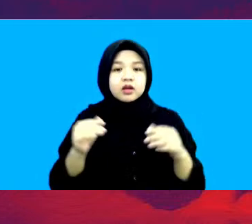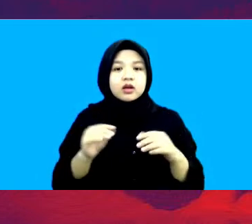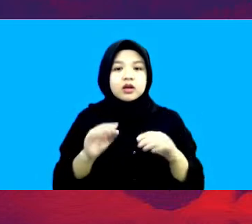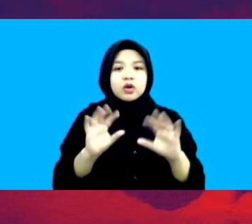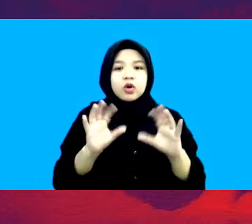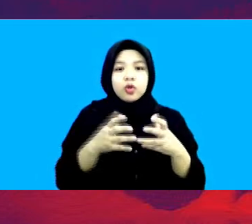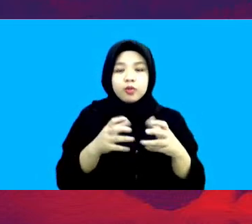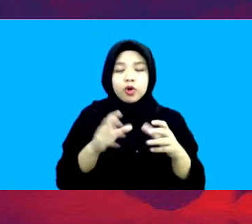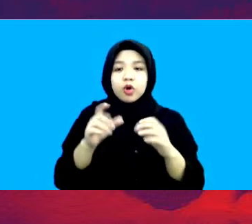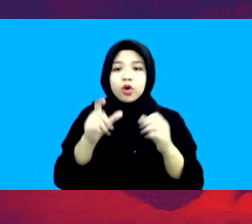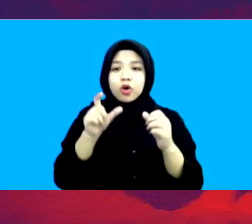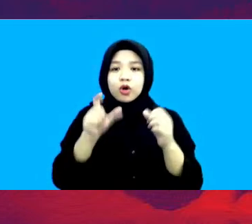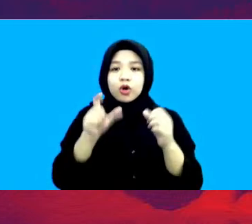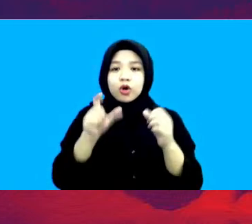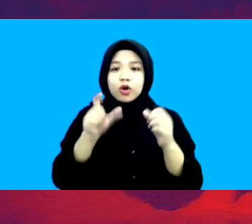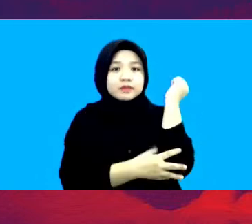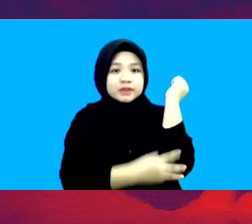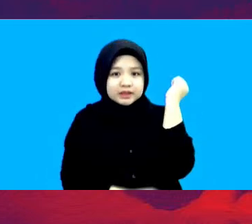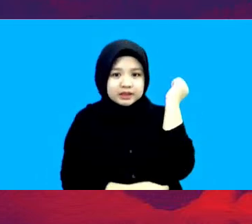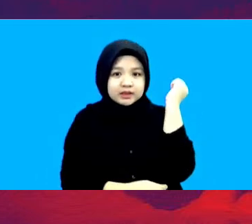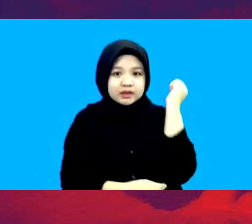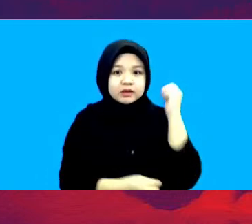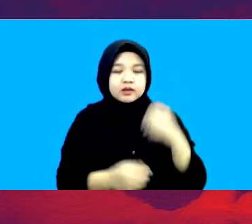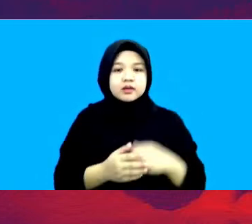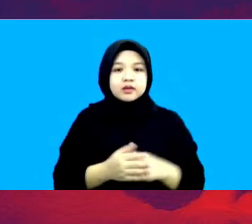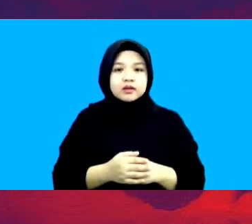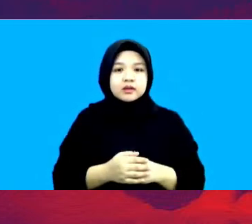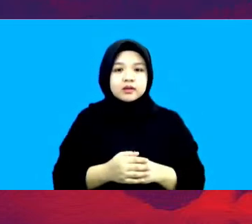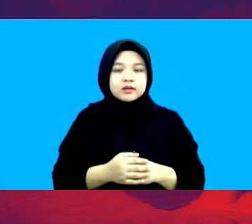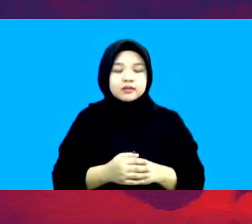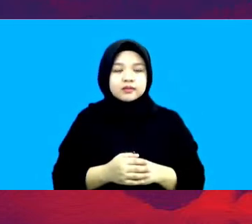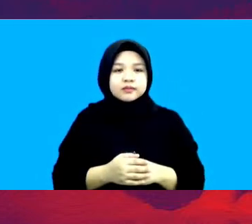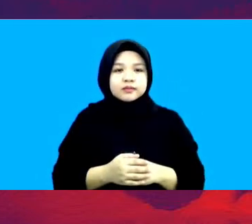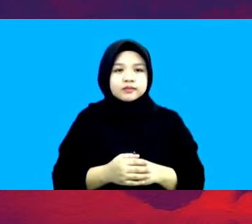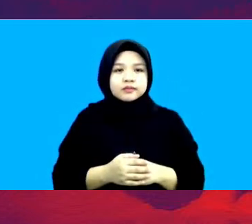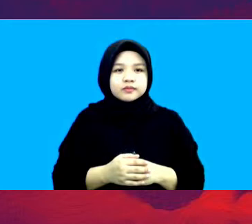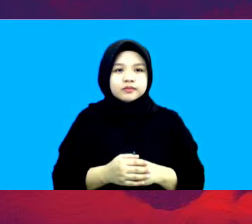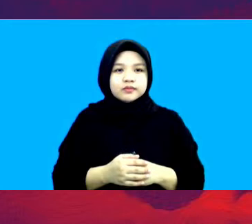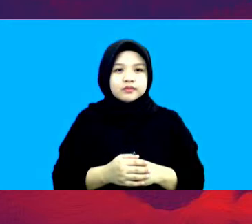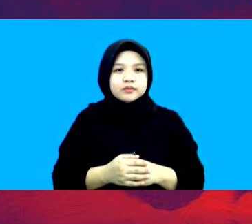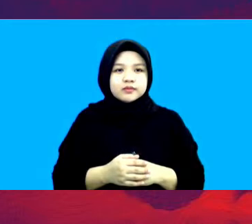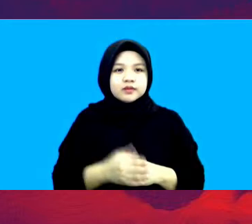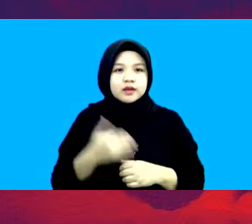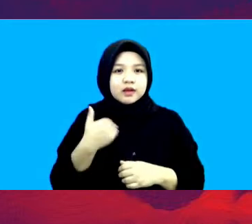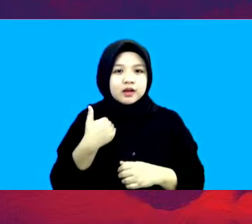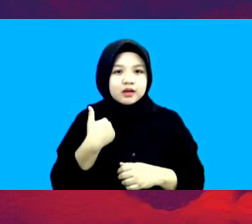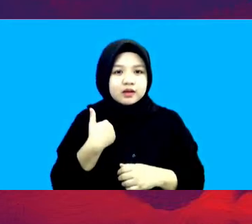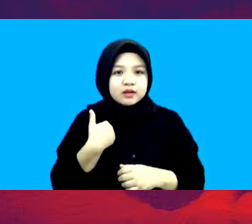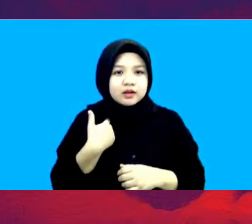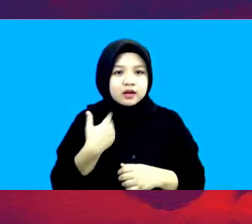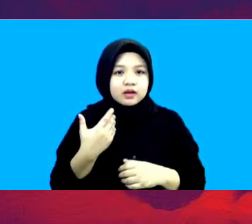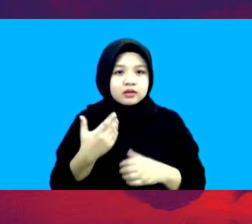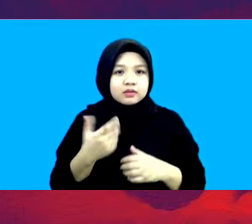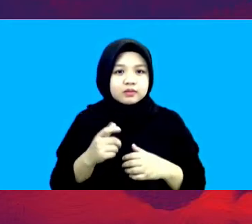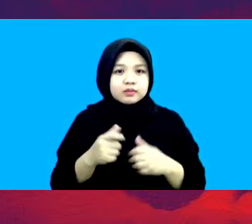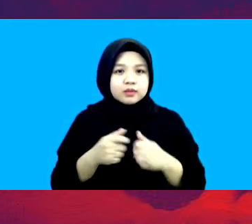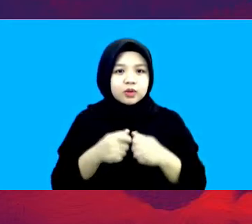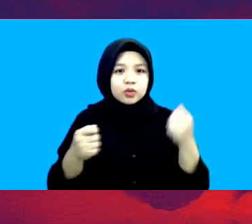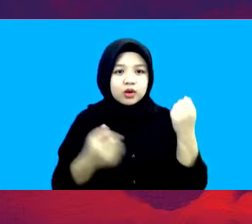percentage by which a poor person's income is falling below the poverty line. It could be halfway down, in which case